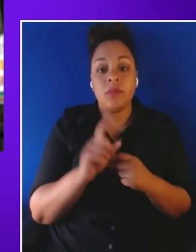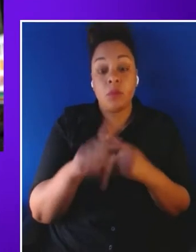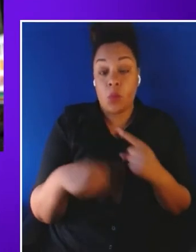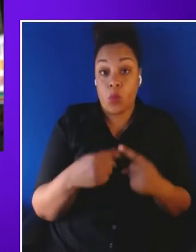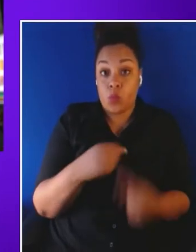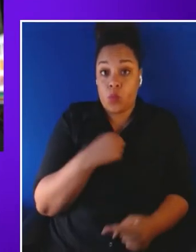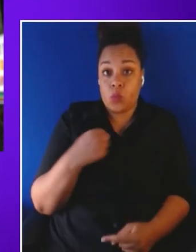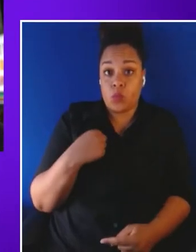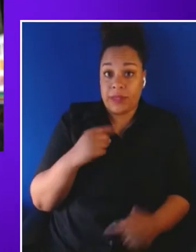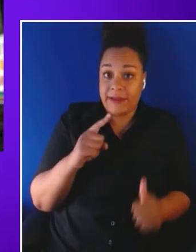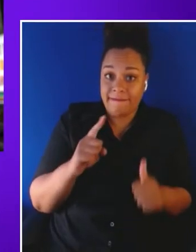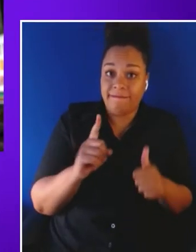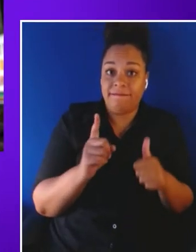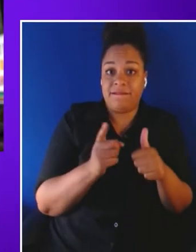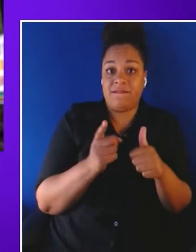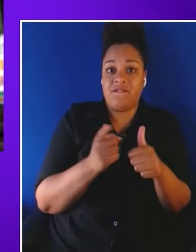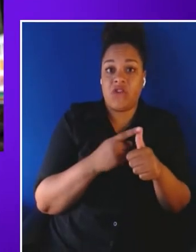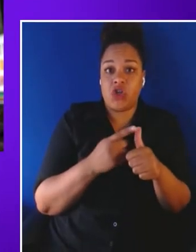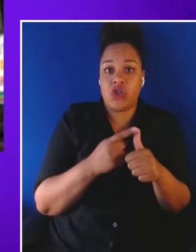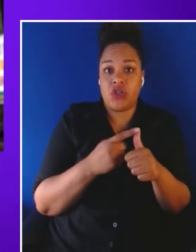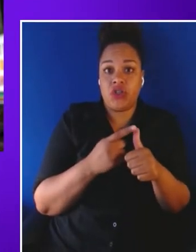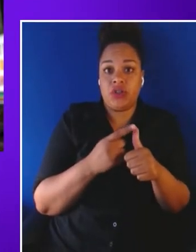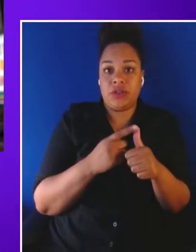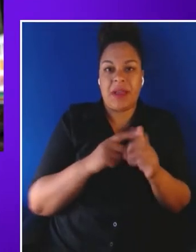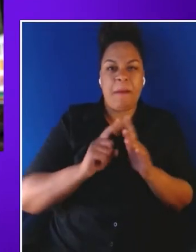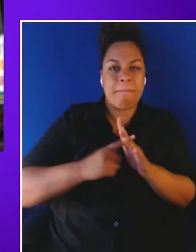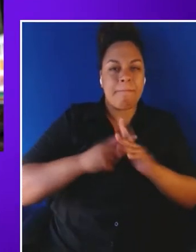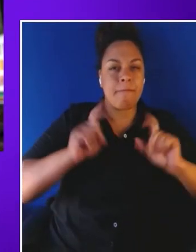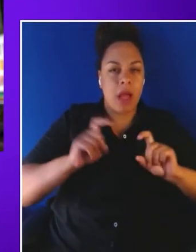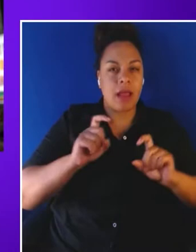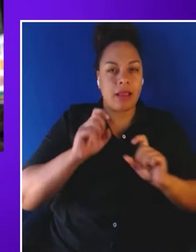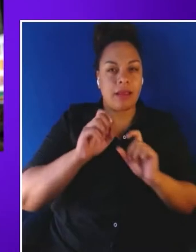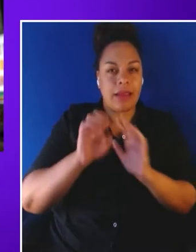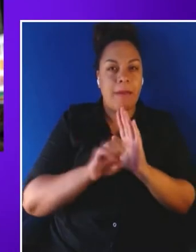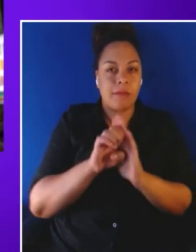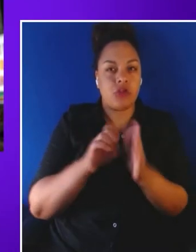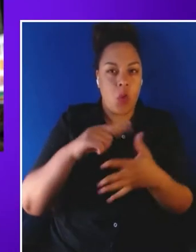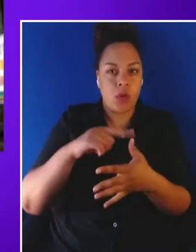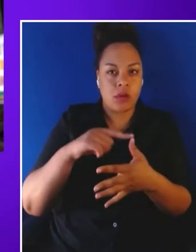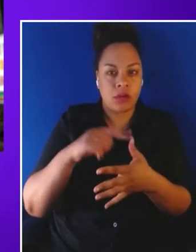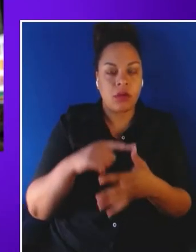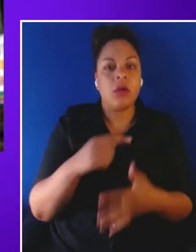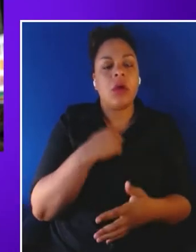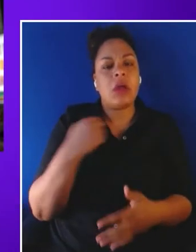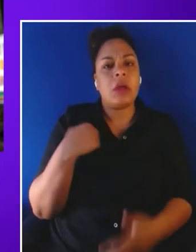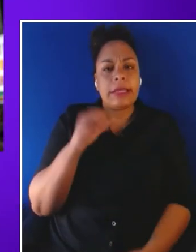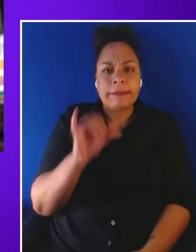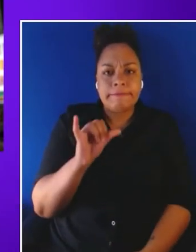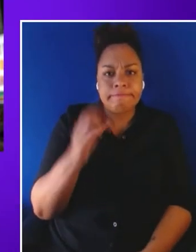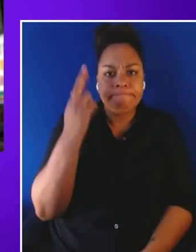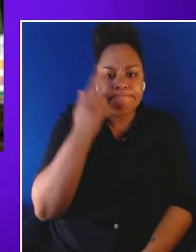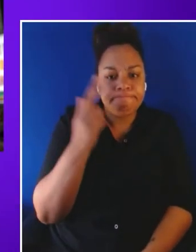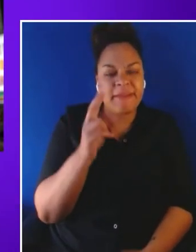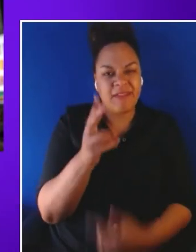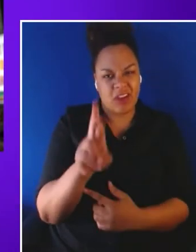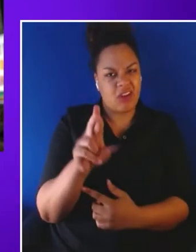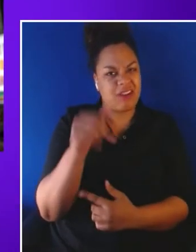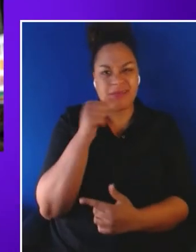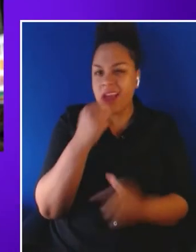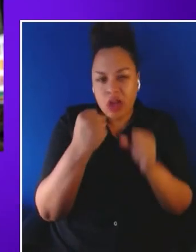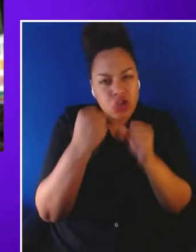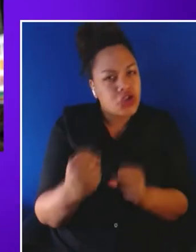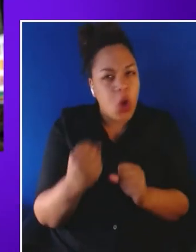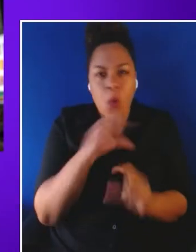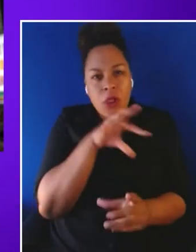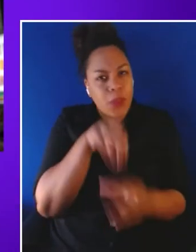first chapter, the first like a pilot episode, is that VR is not so inclusive, because in the